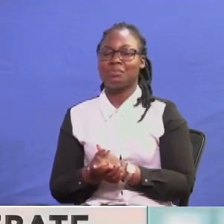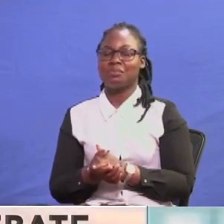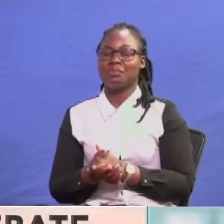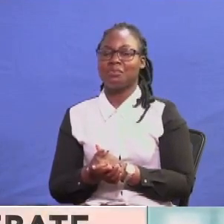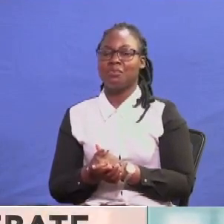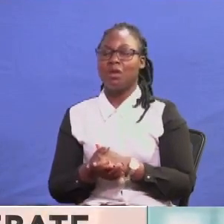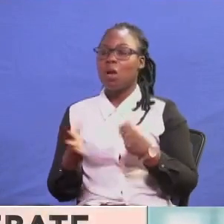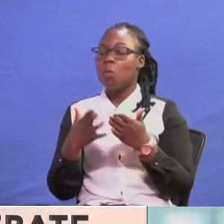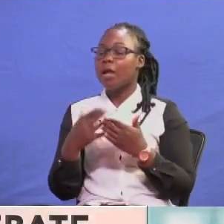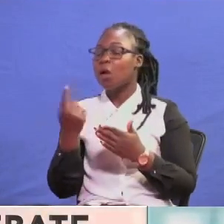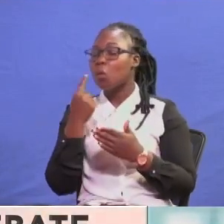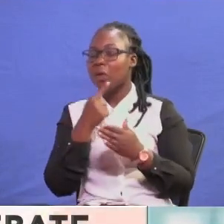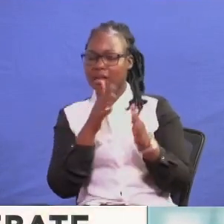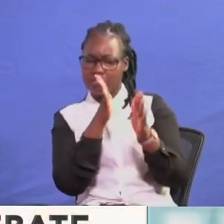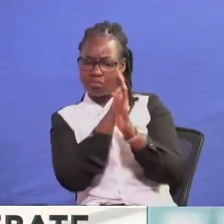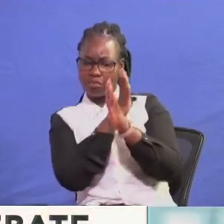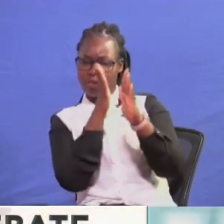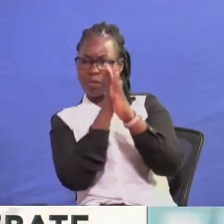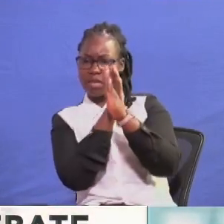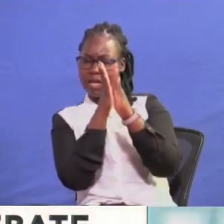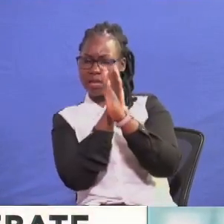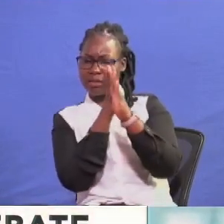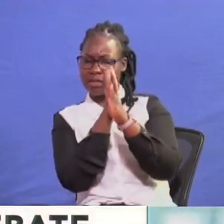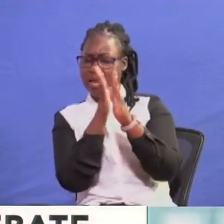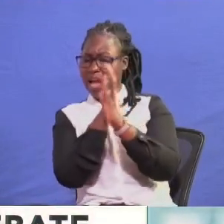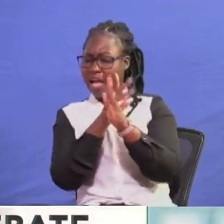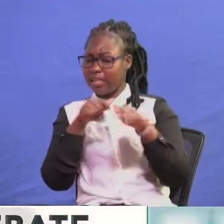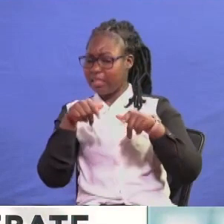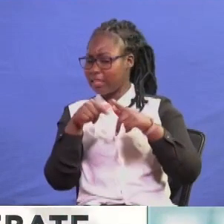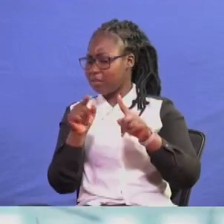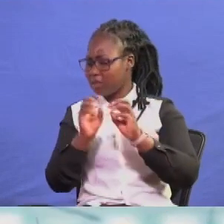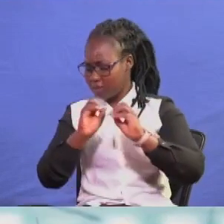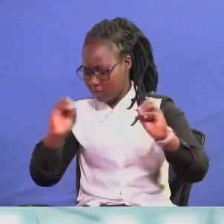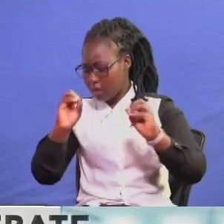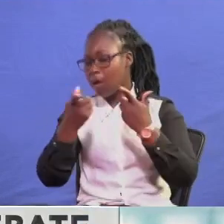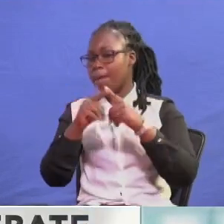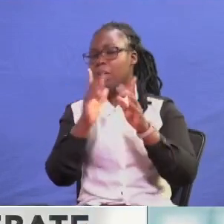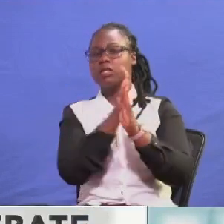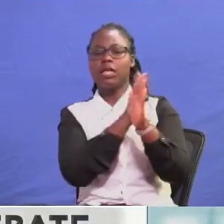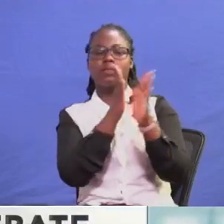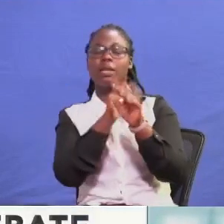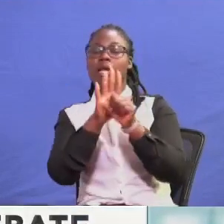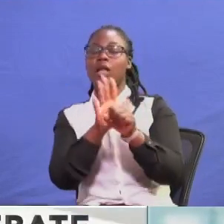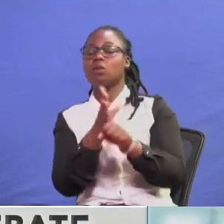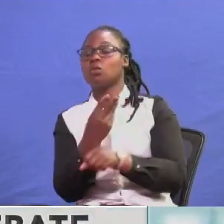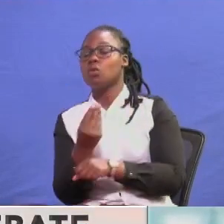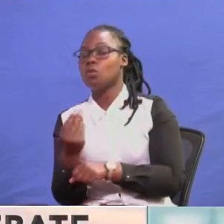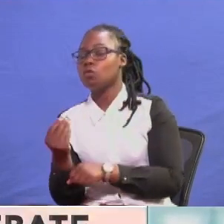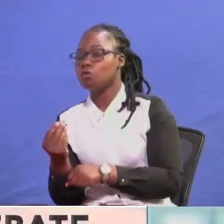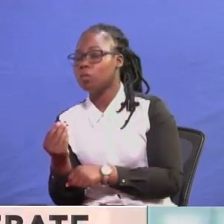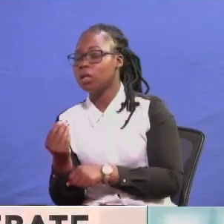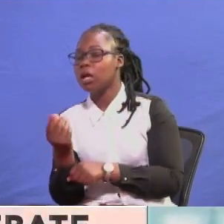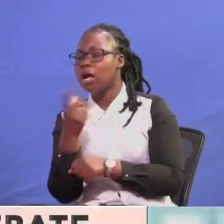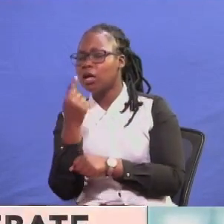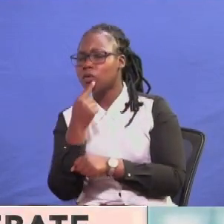where those who are hiding are not hiding themselves, but they are hiding stacks of money. And those who are seeking